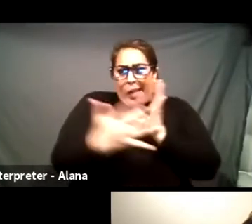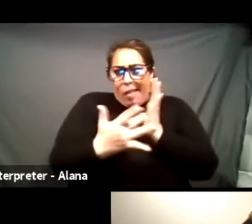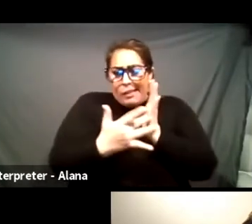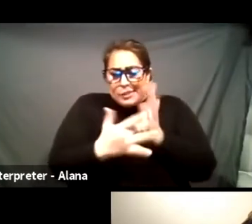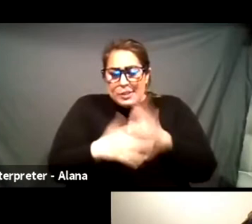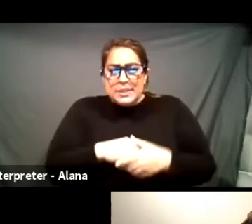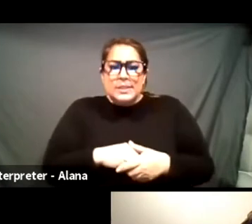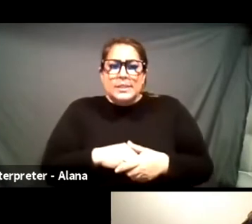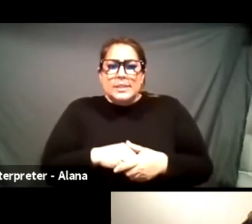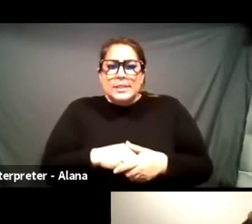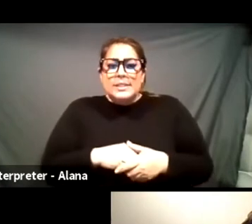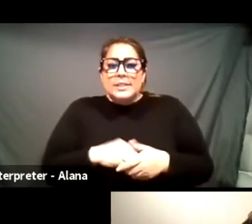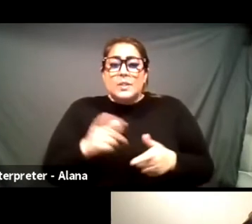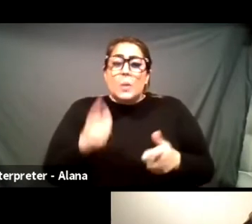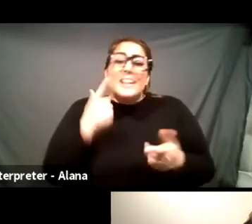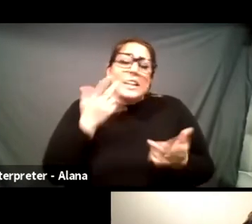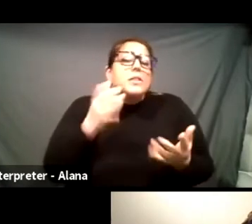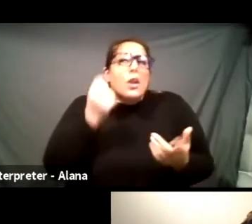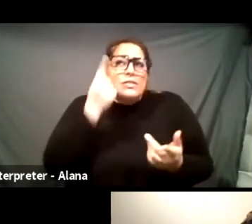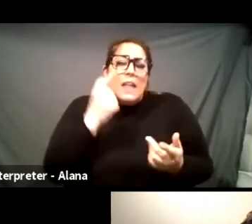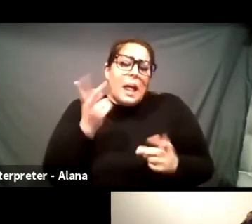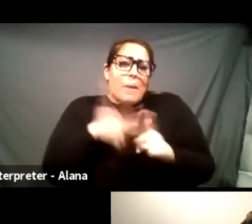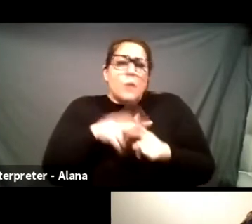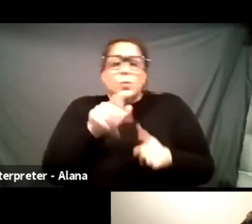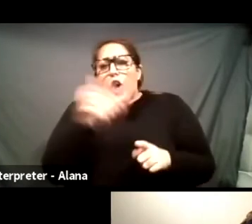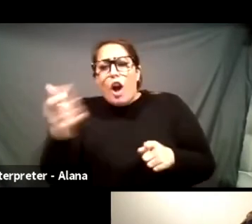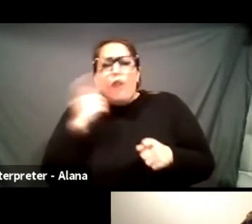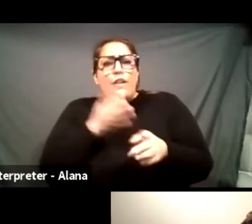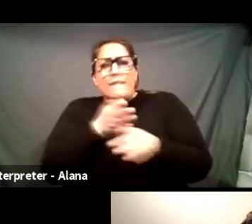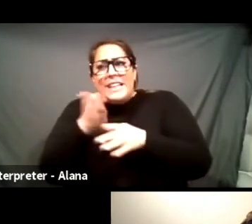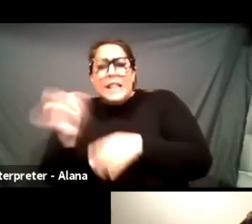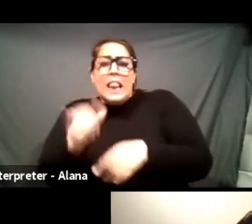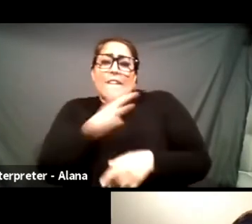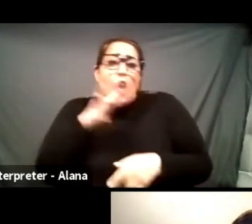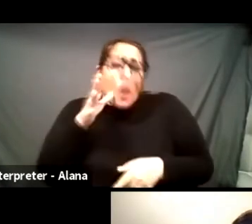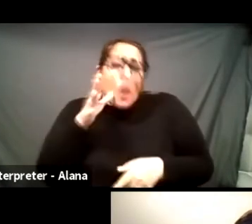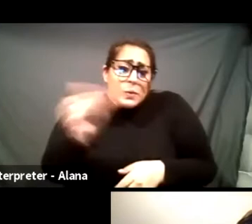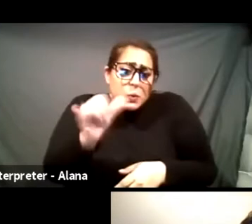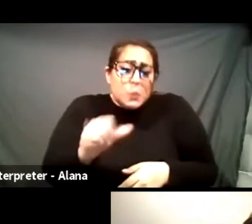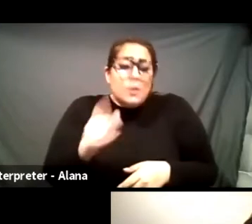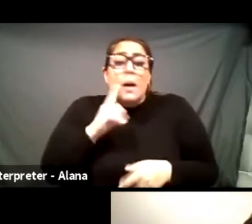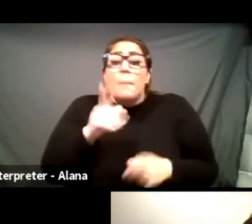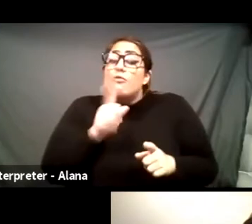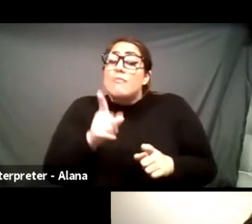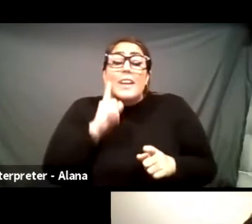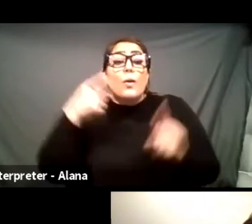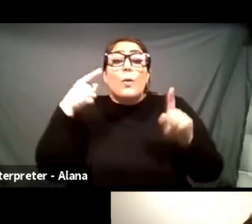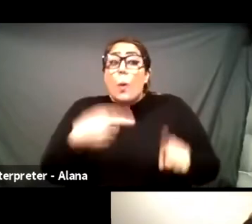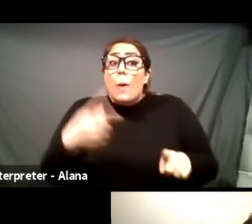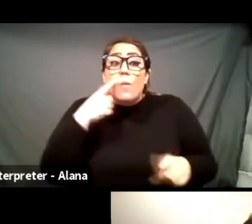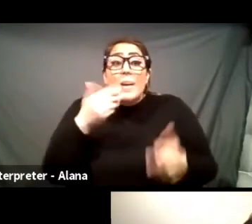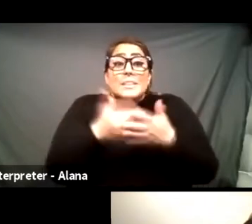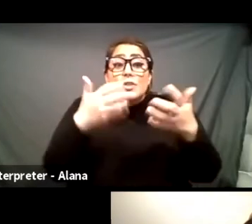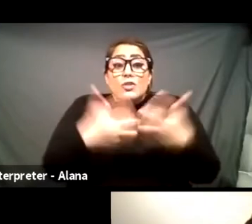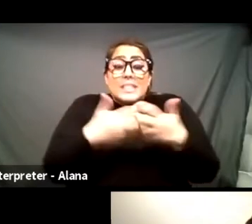it is much in farming and different fields. And yeah, I think you're telling really why the idea of the machine is to create a refuge where you can encounter